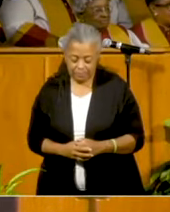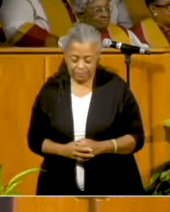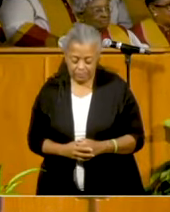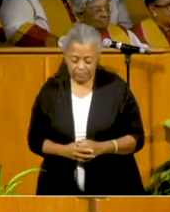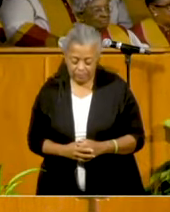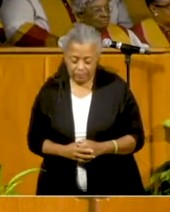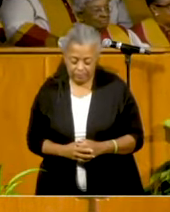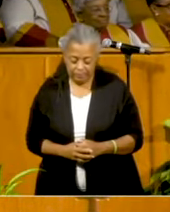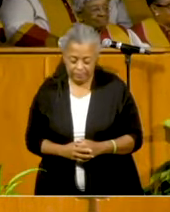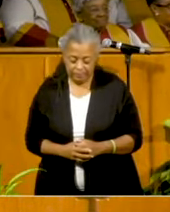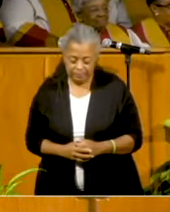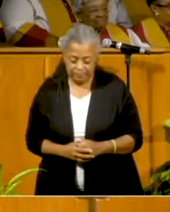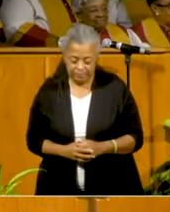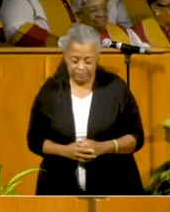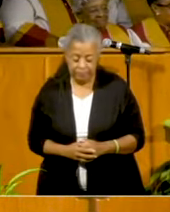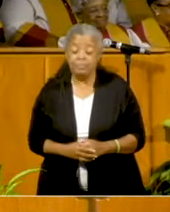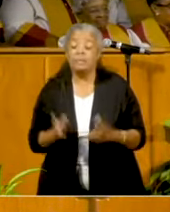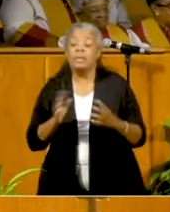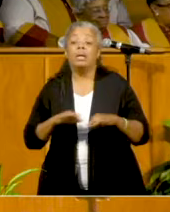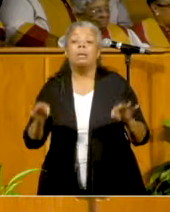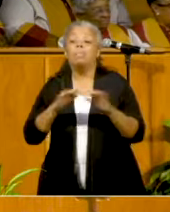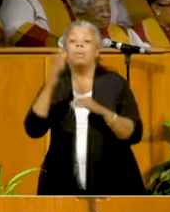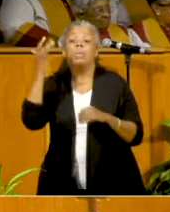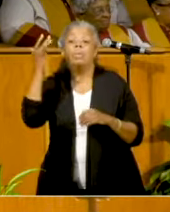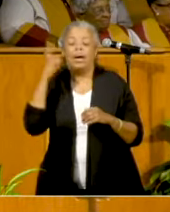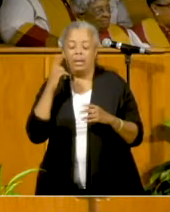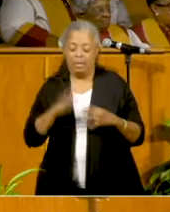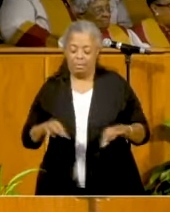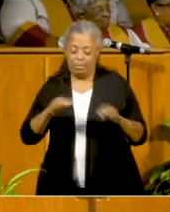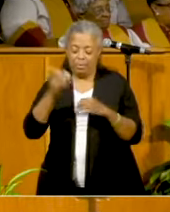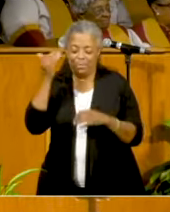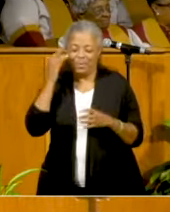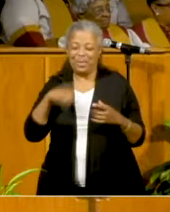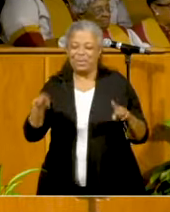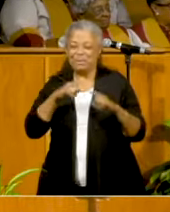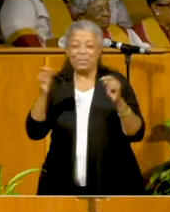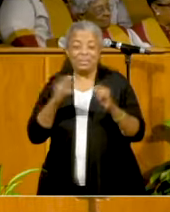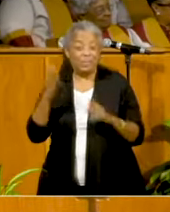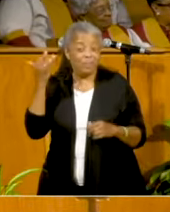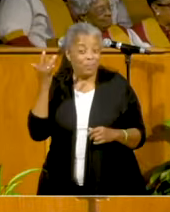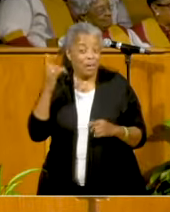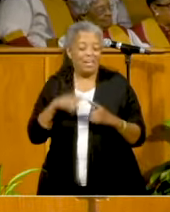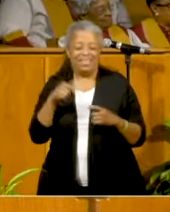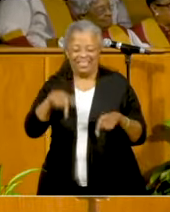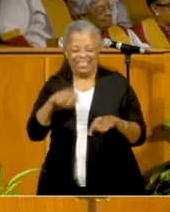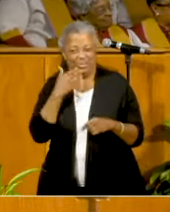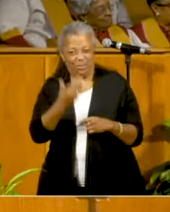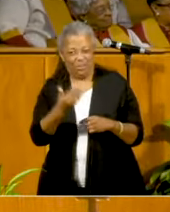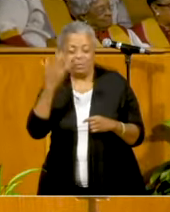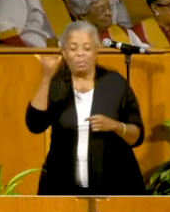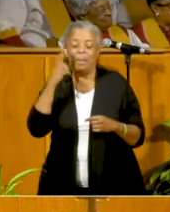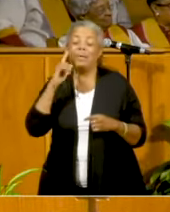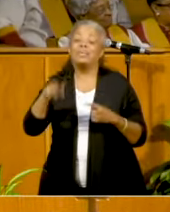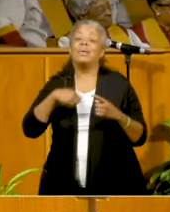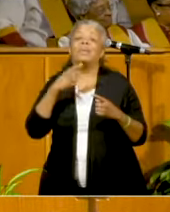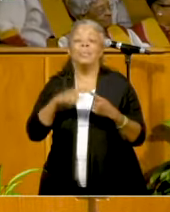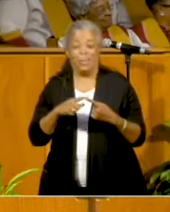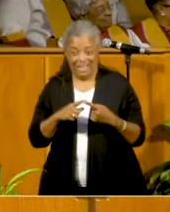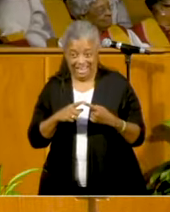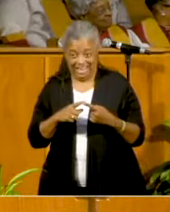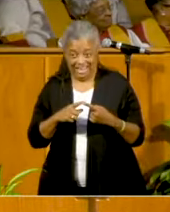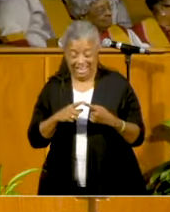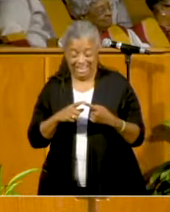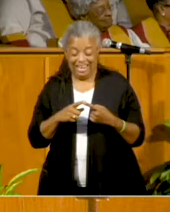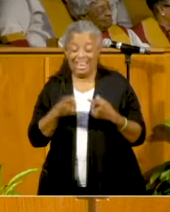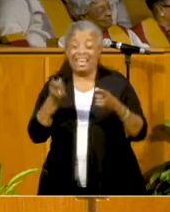Now, why is that important? It's important for you to know you're a sinner. Watch this. This gets good because when it